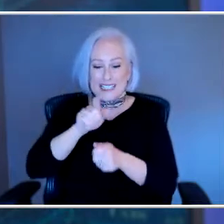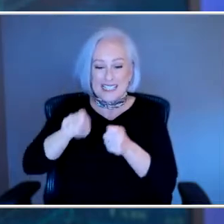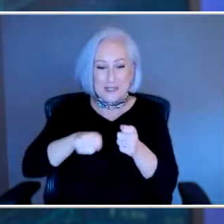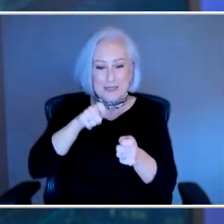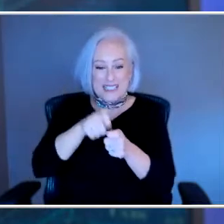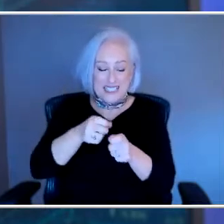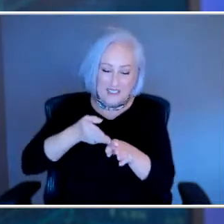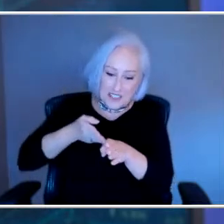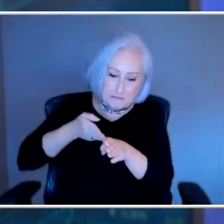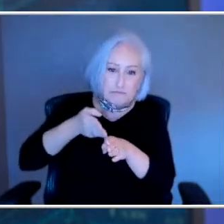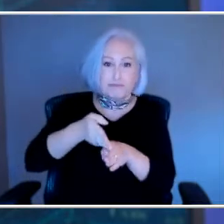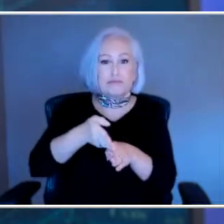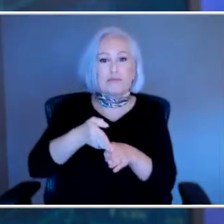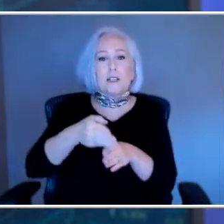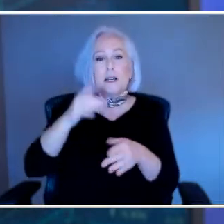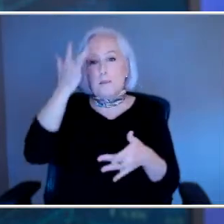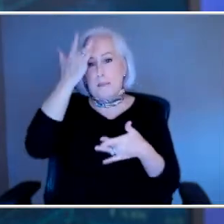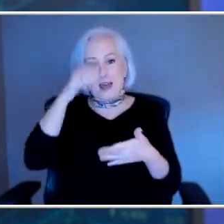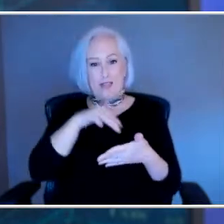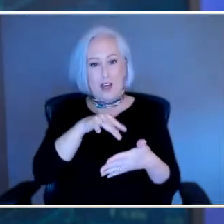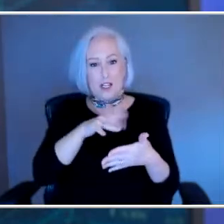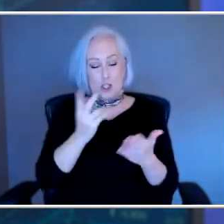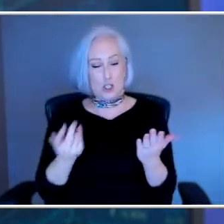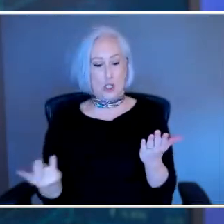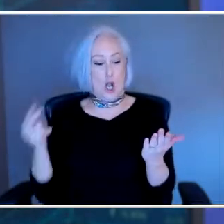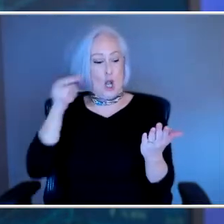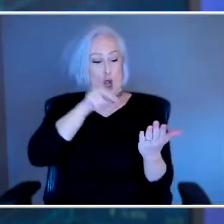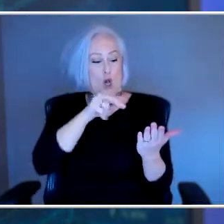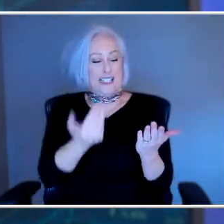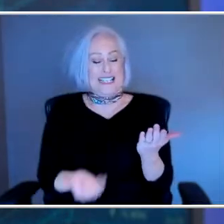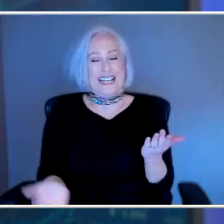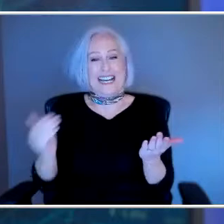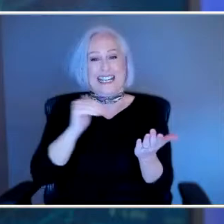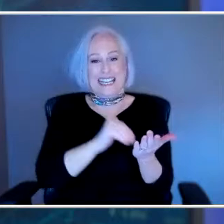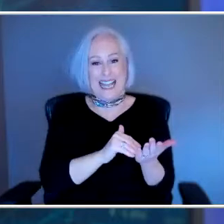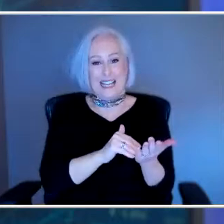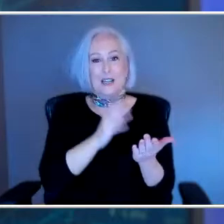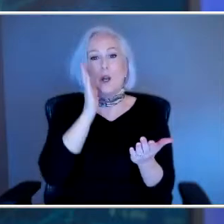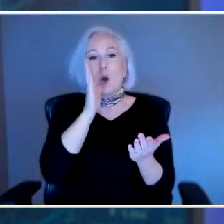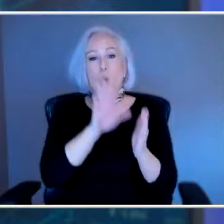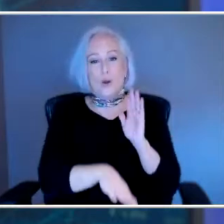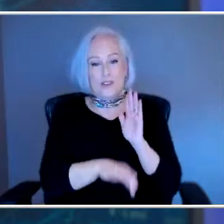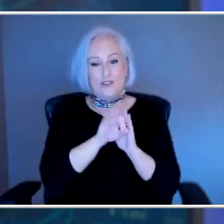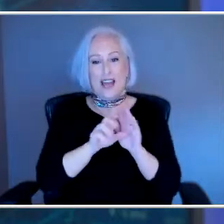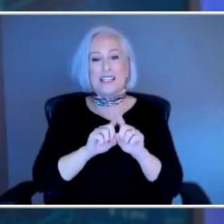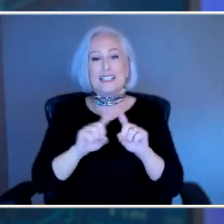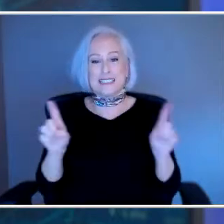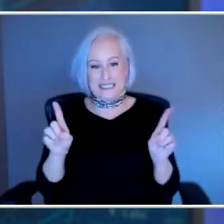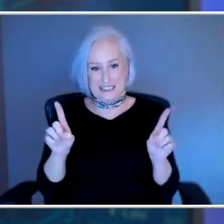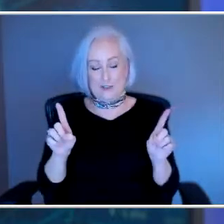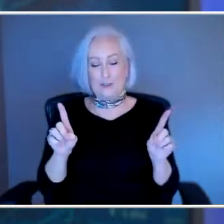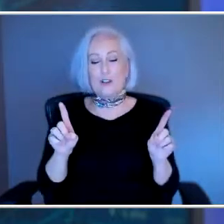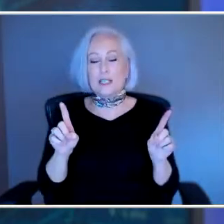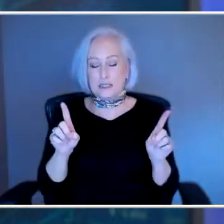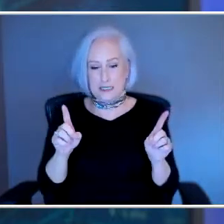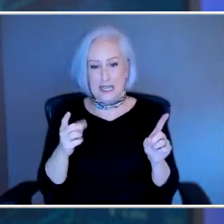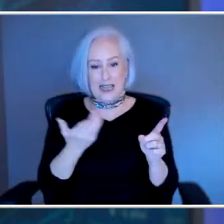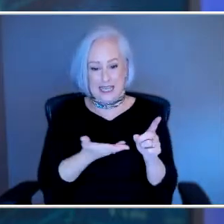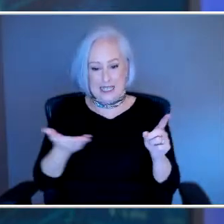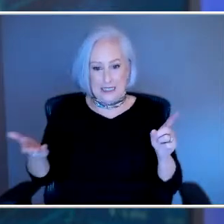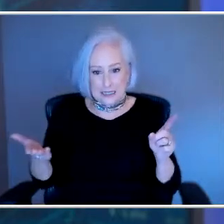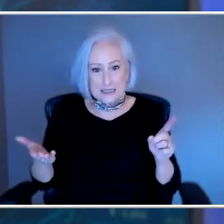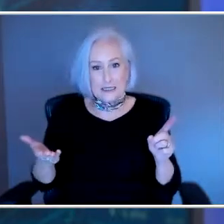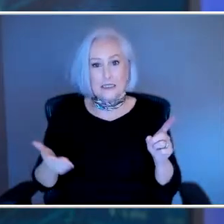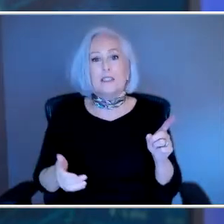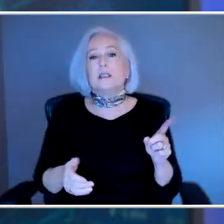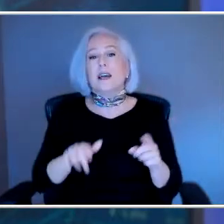at the original pathology, they will find a different histology, and 25% of the time the prognostic markers change.